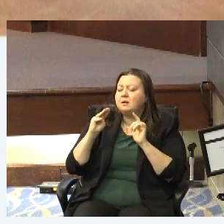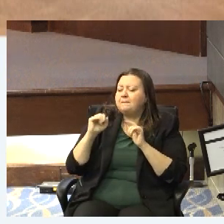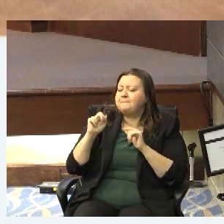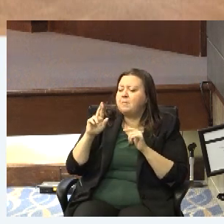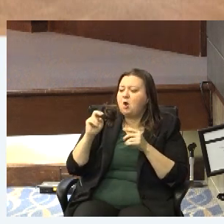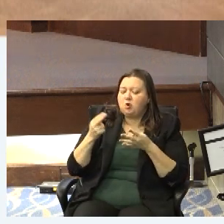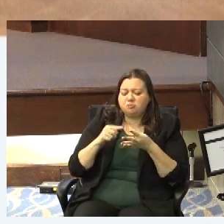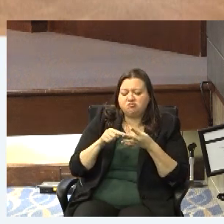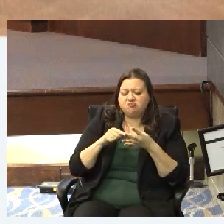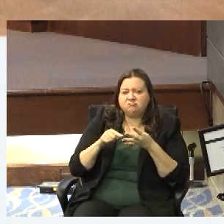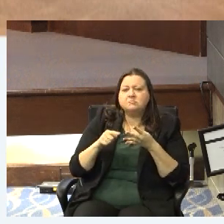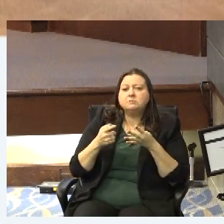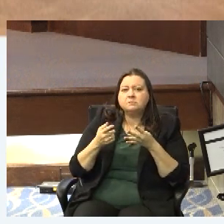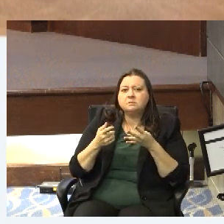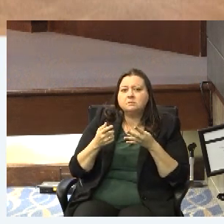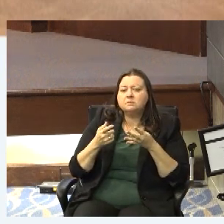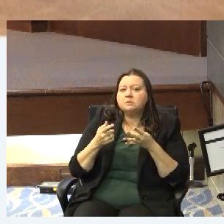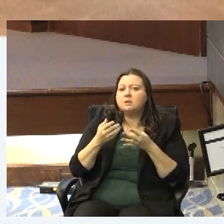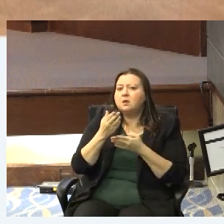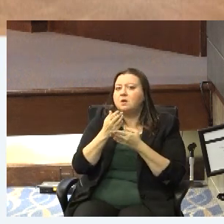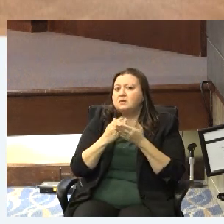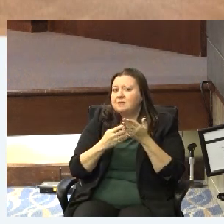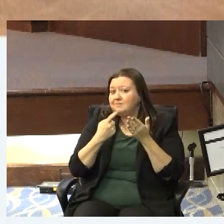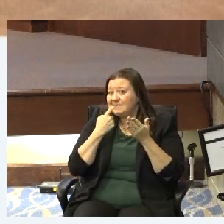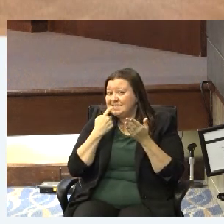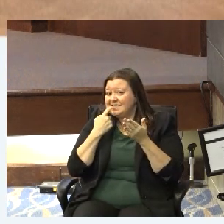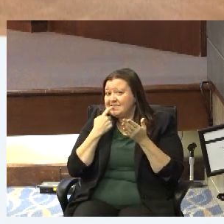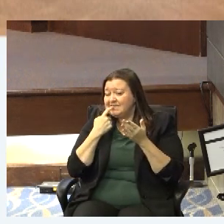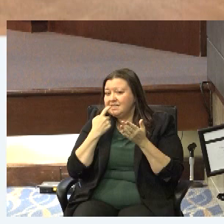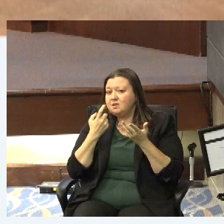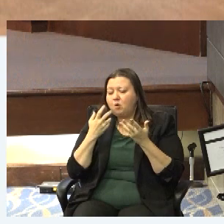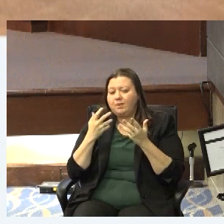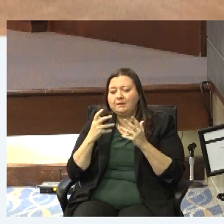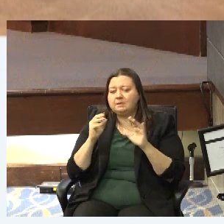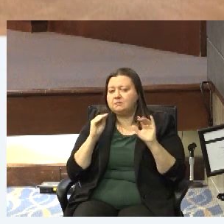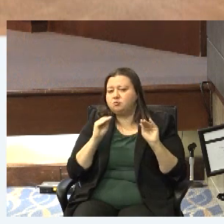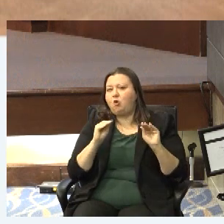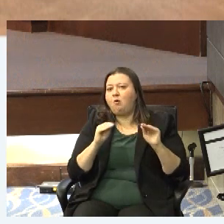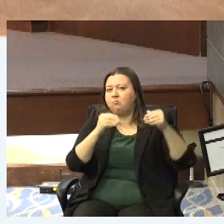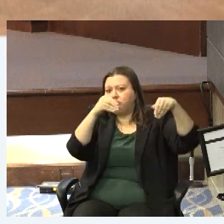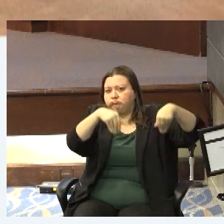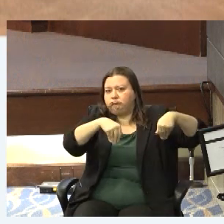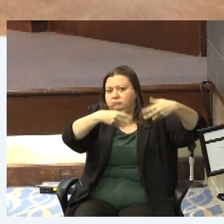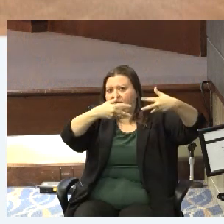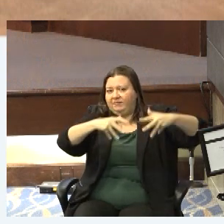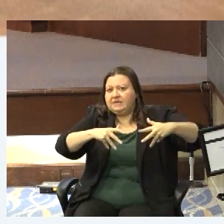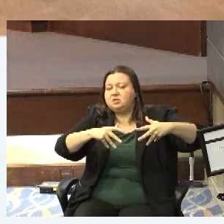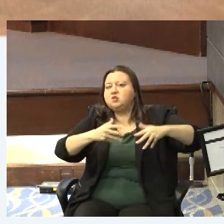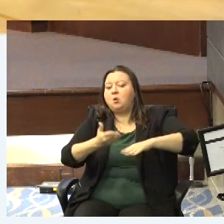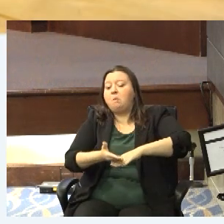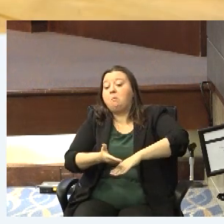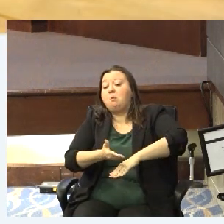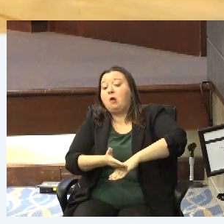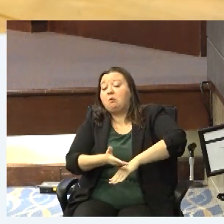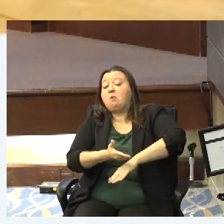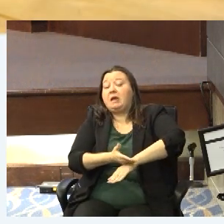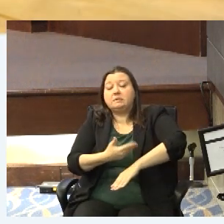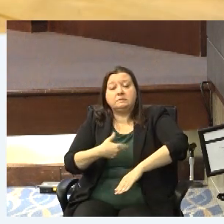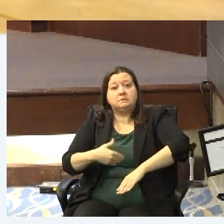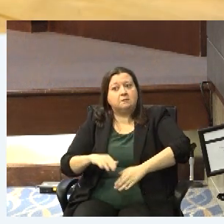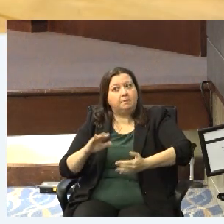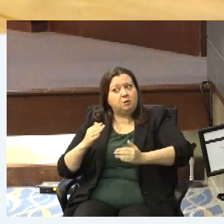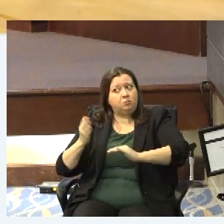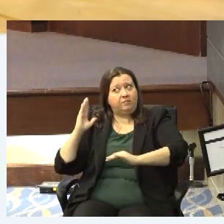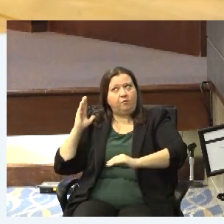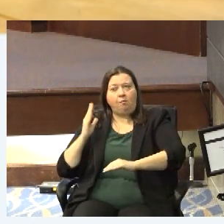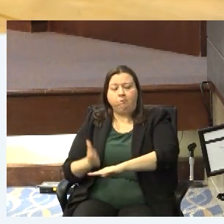mid-March. Some of the glass has already been installed. The progress is just dramatic,